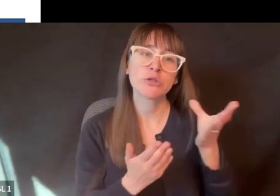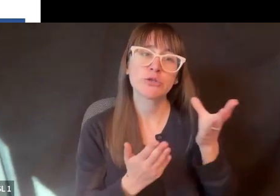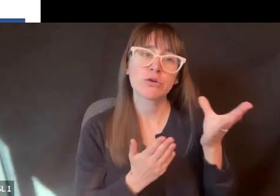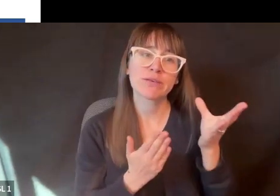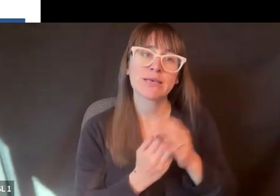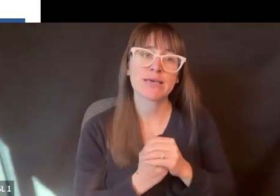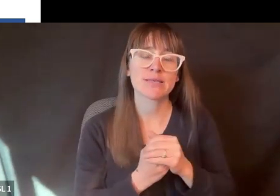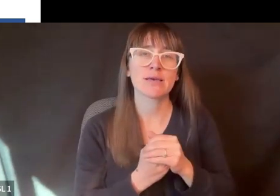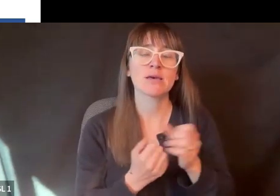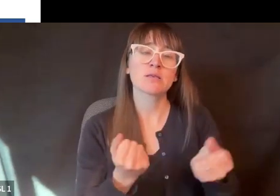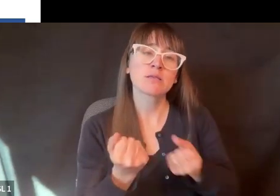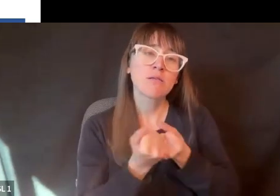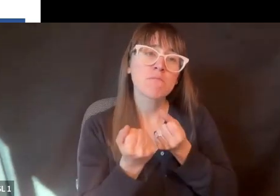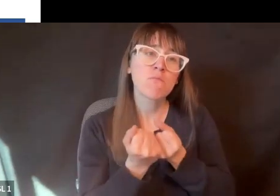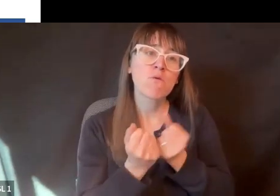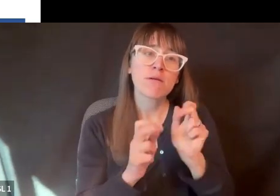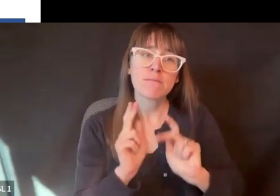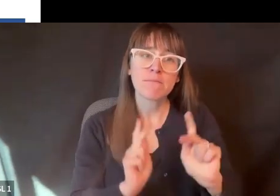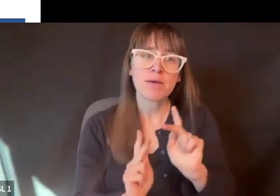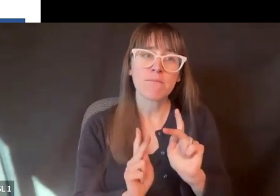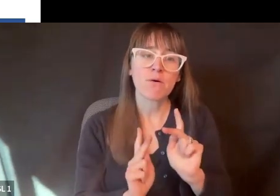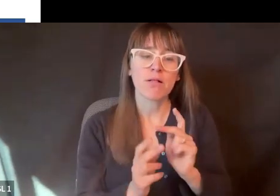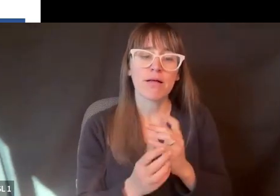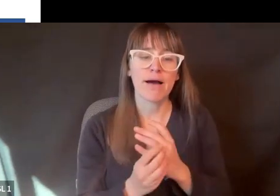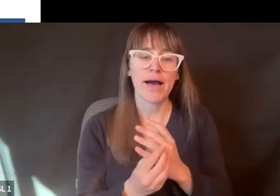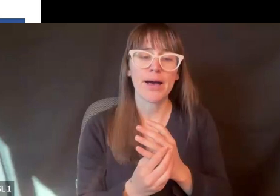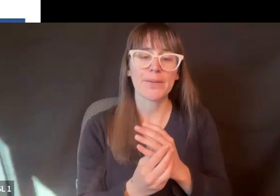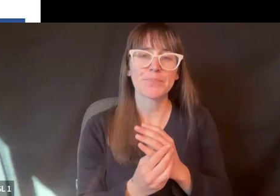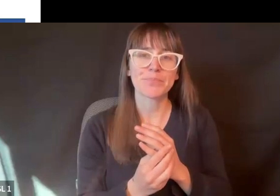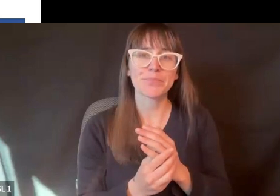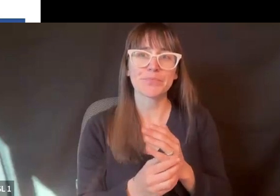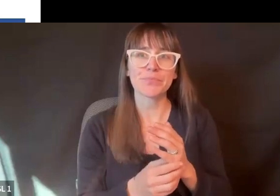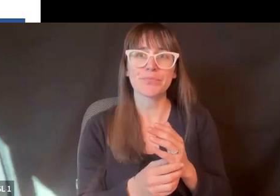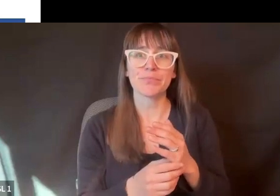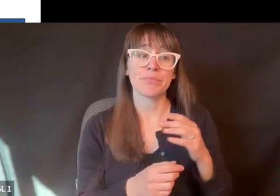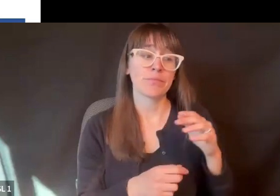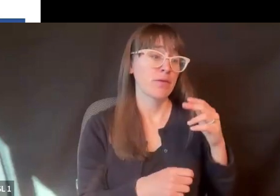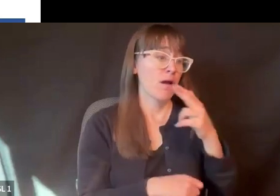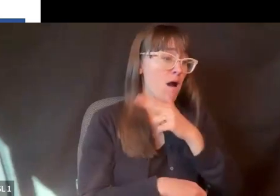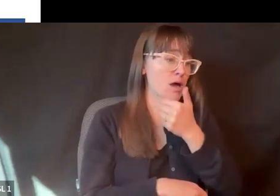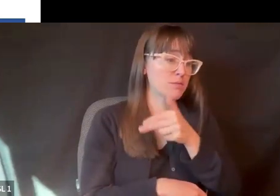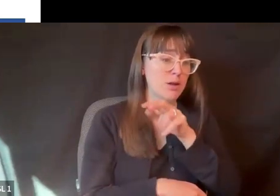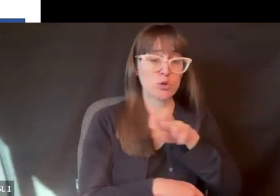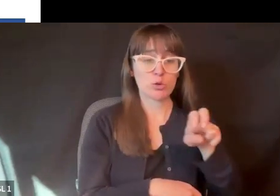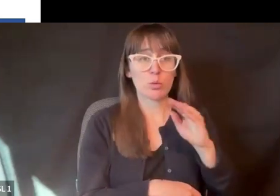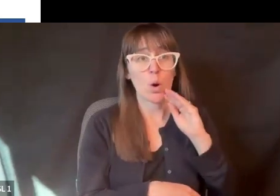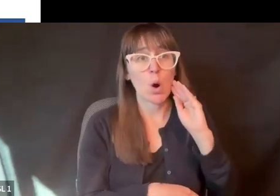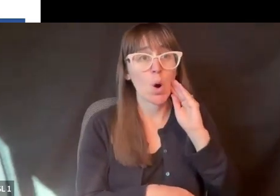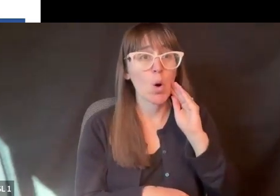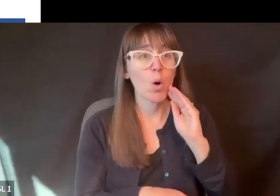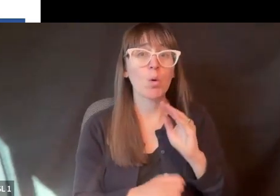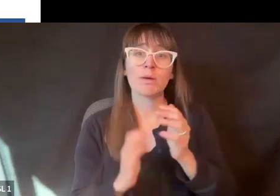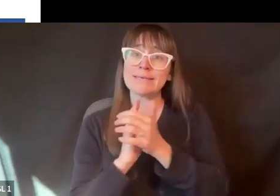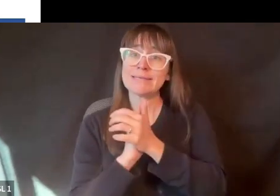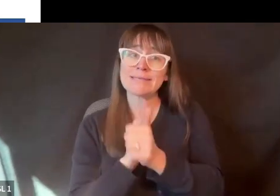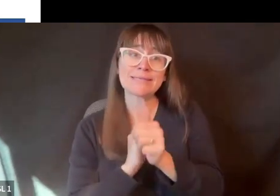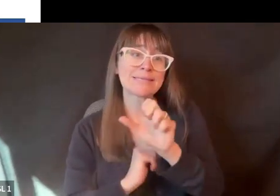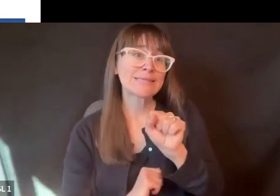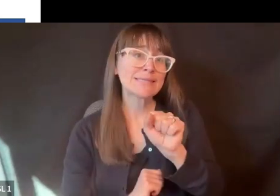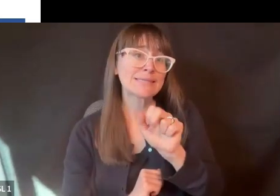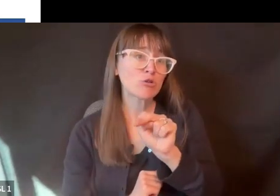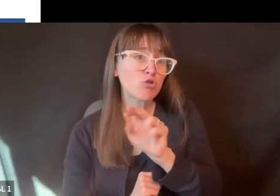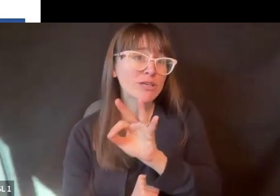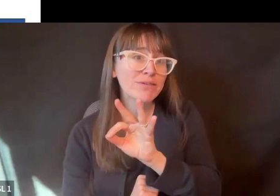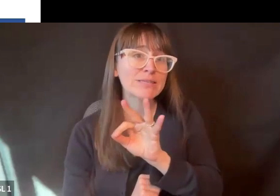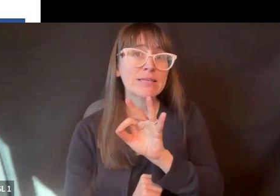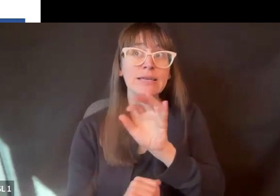services, right? Really supporting individuals that are transitioning from hospital to home, from skilled nursing